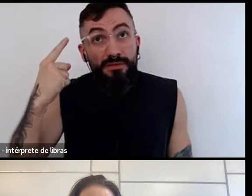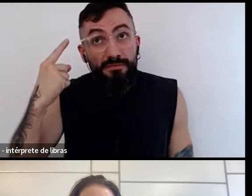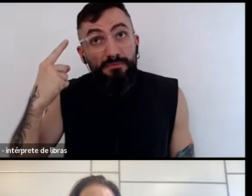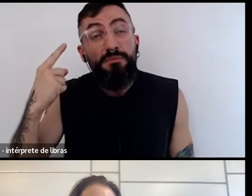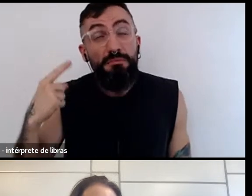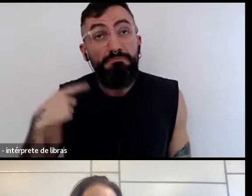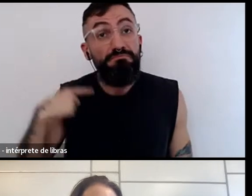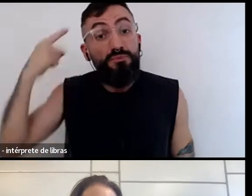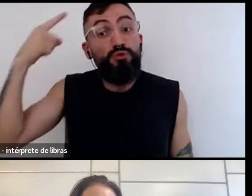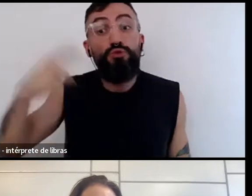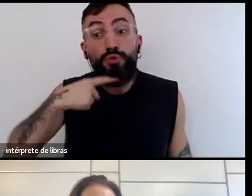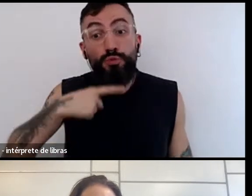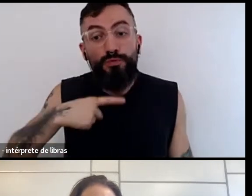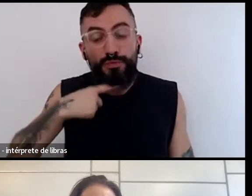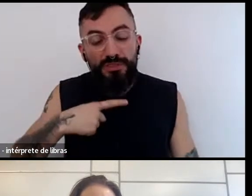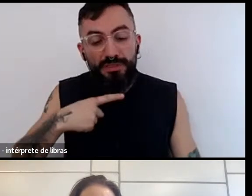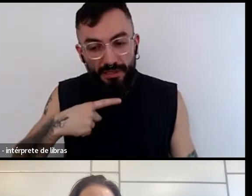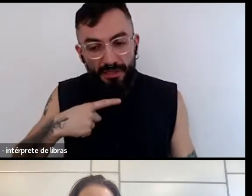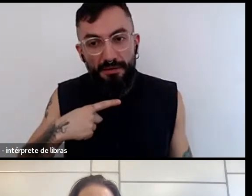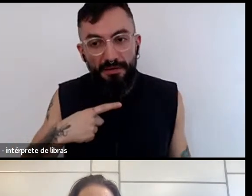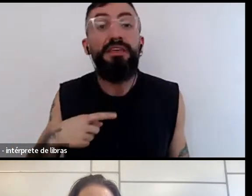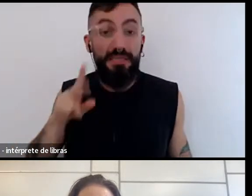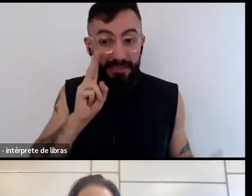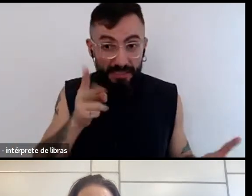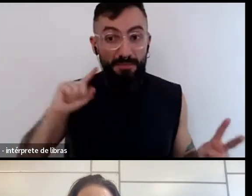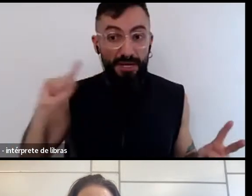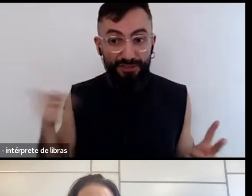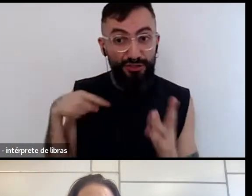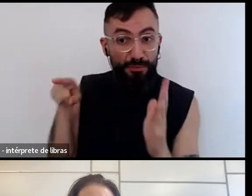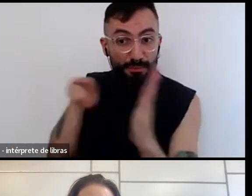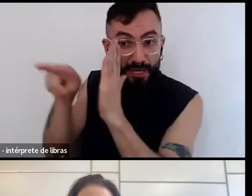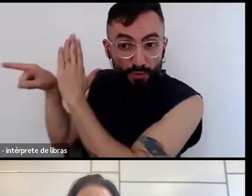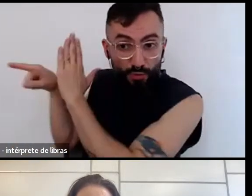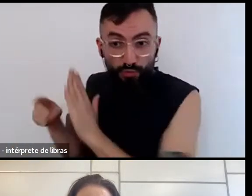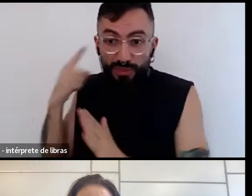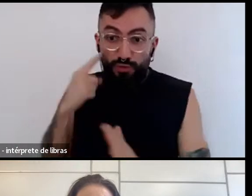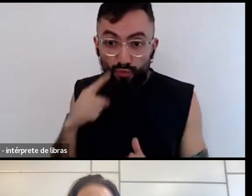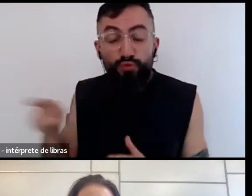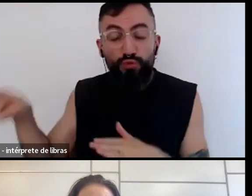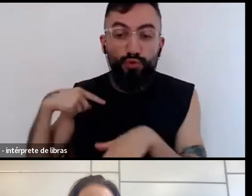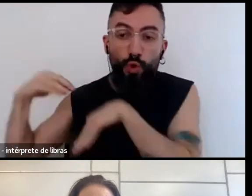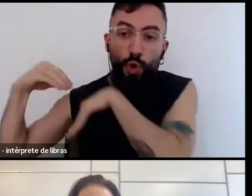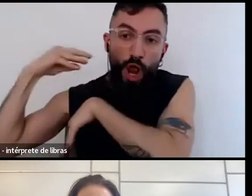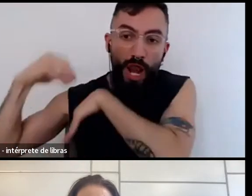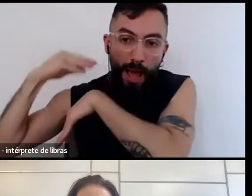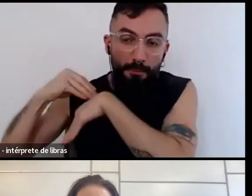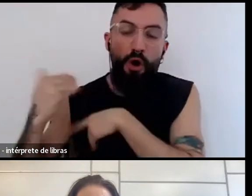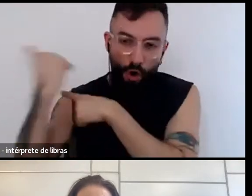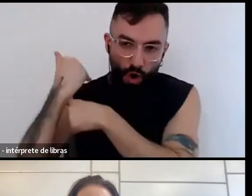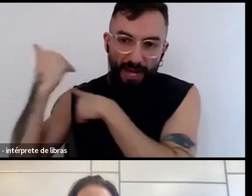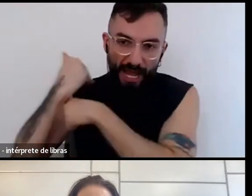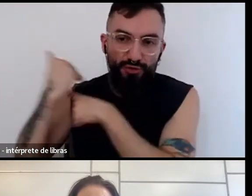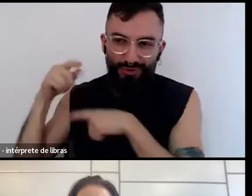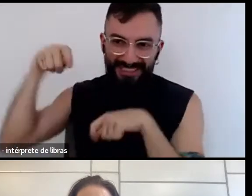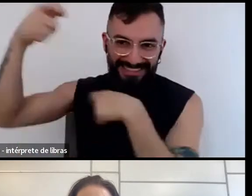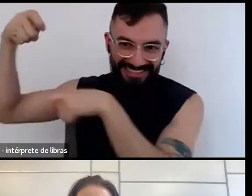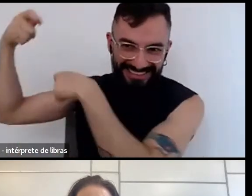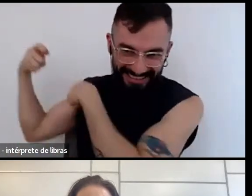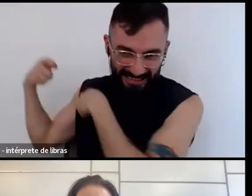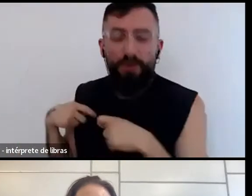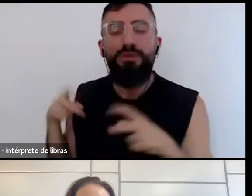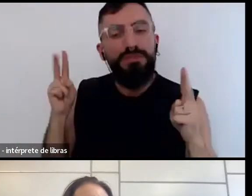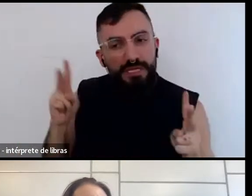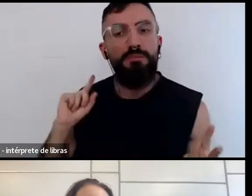ask our deaf collaborators when we collect toponymic signs